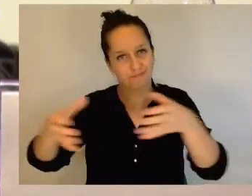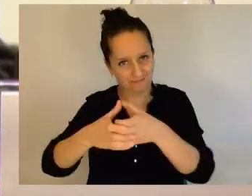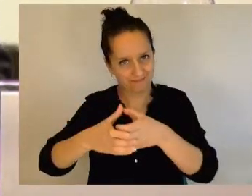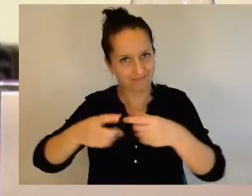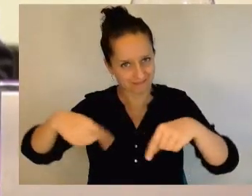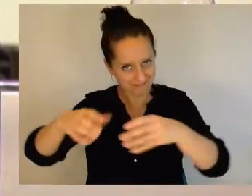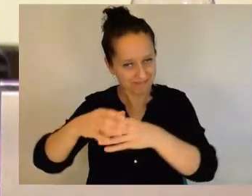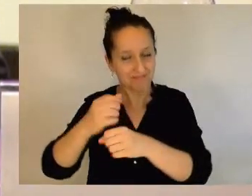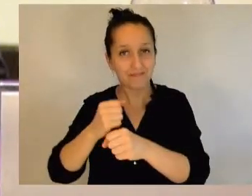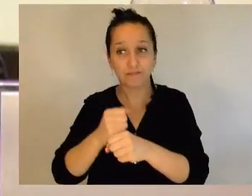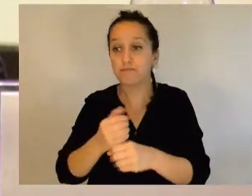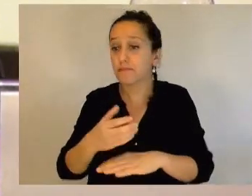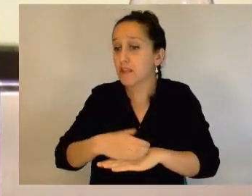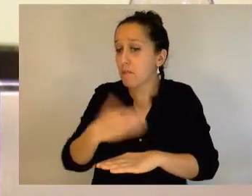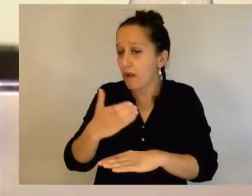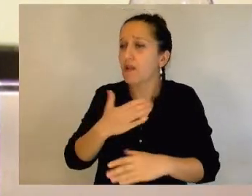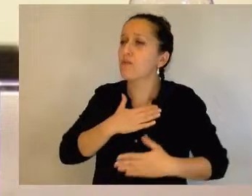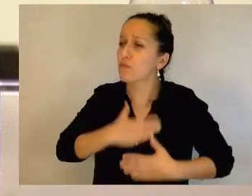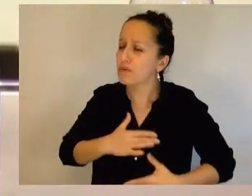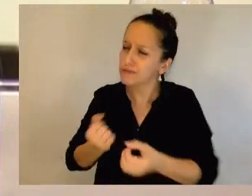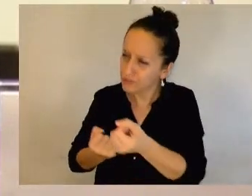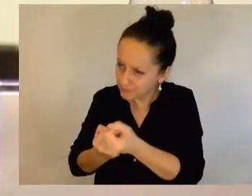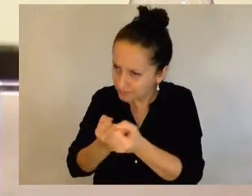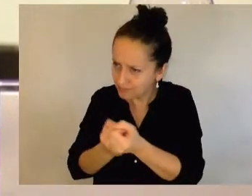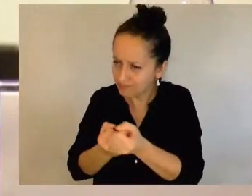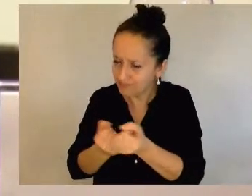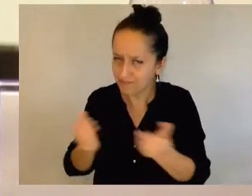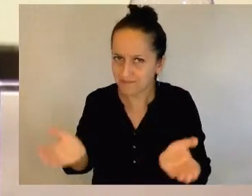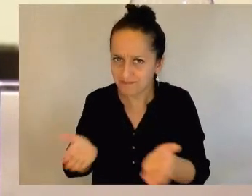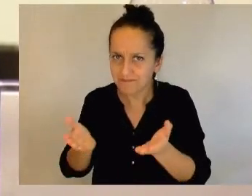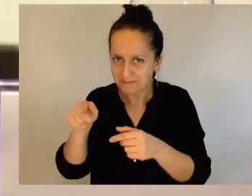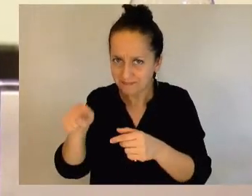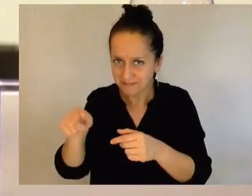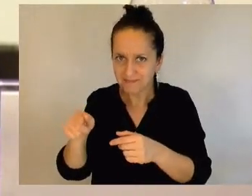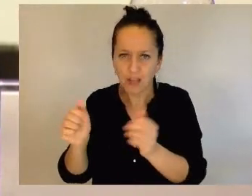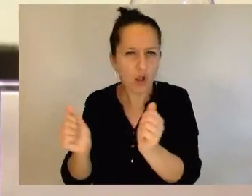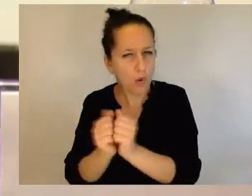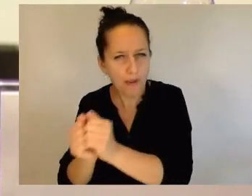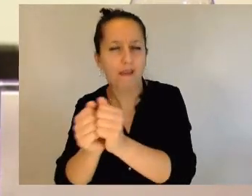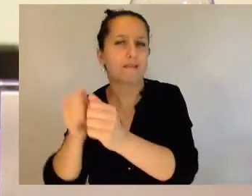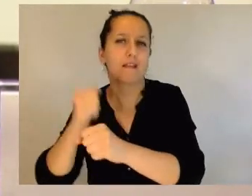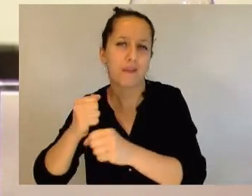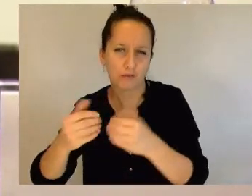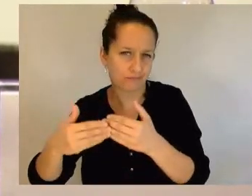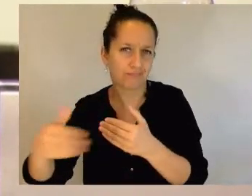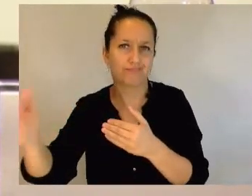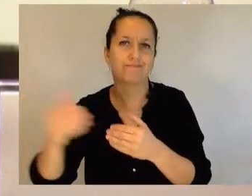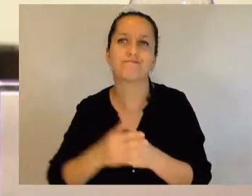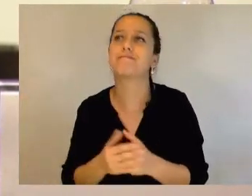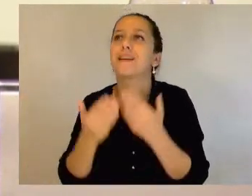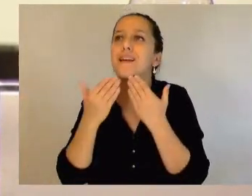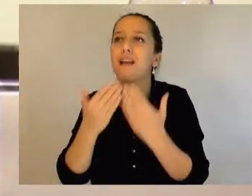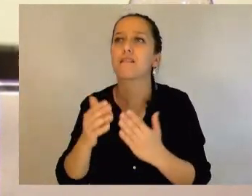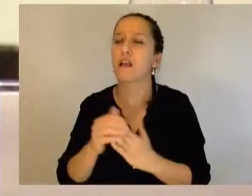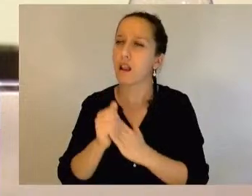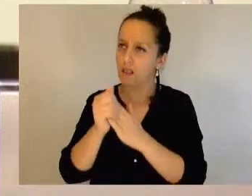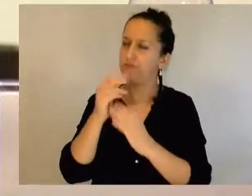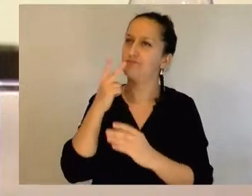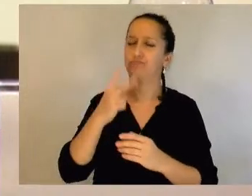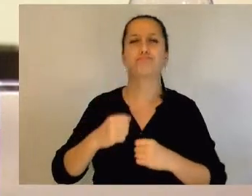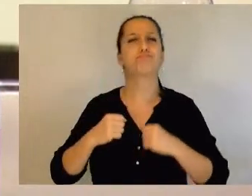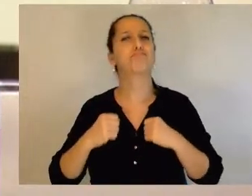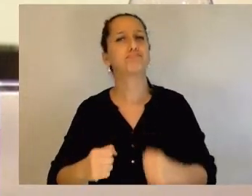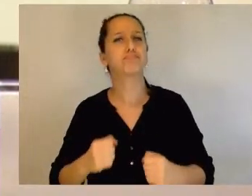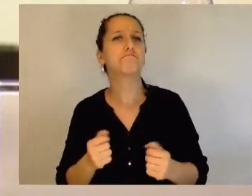and our commitment to support you, accompany you, and our gratitude to for everything, for your